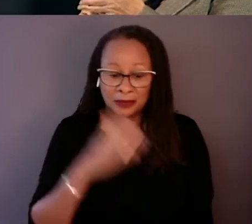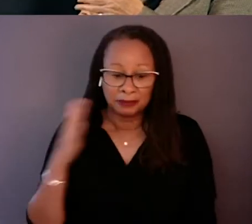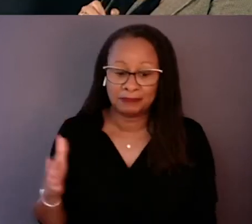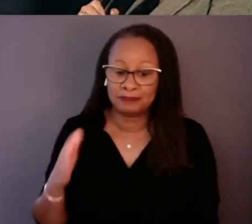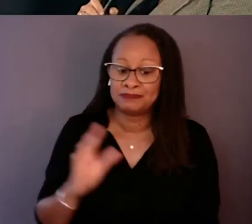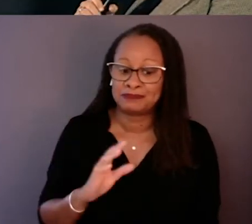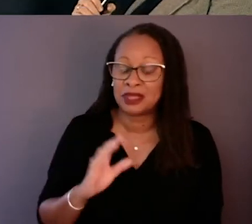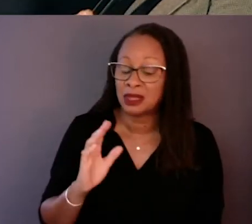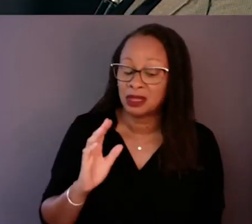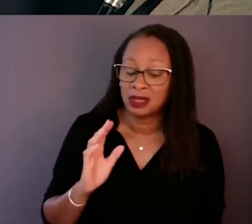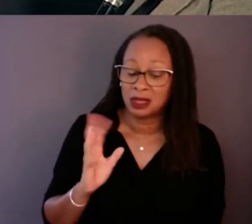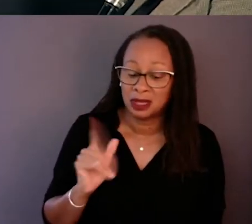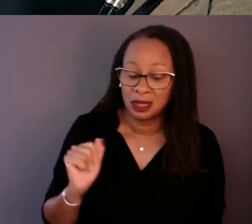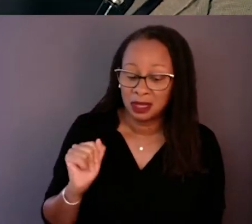Paulo?